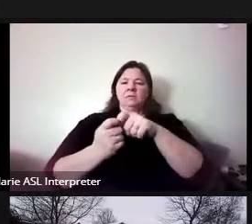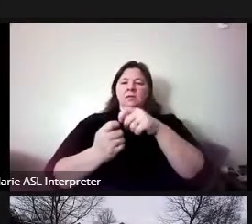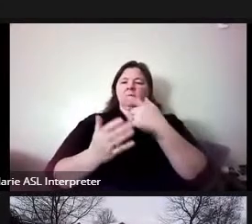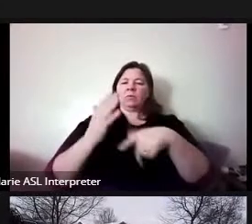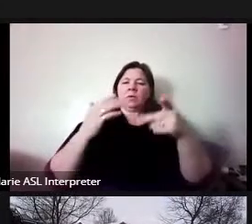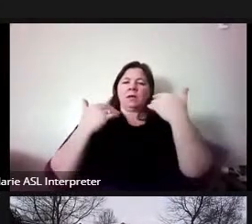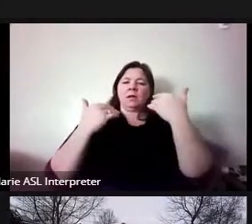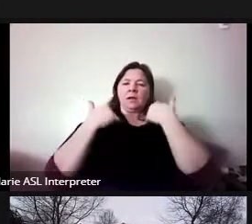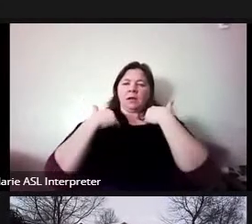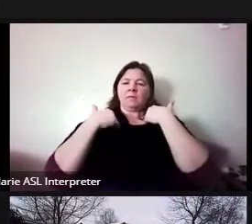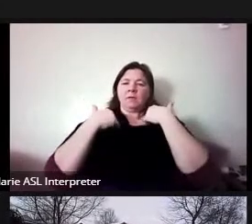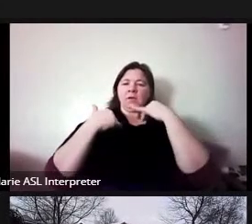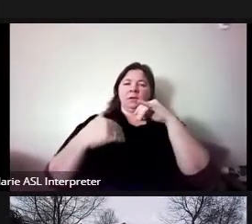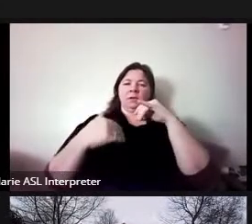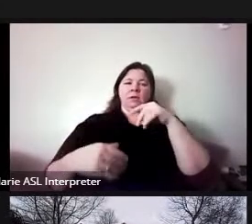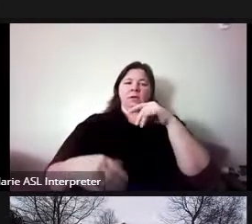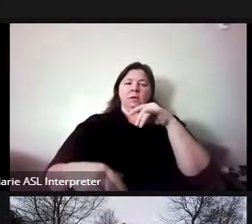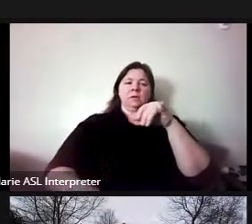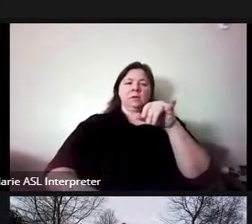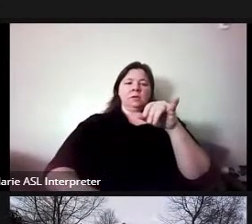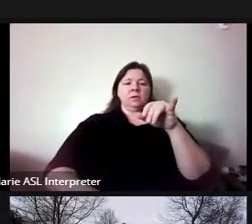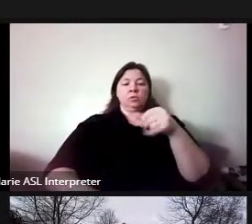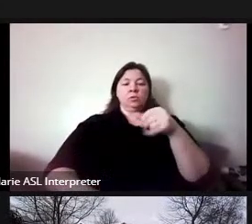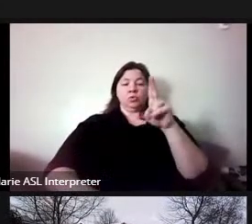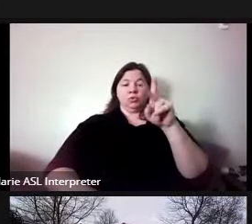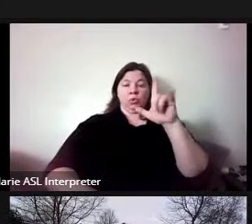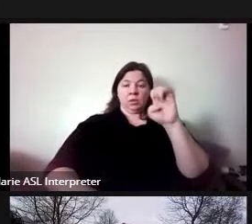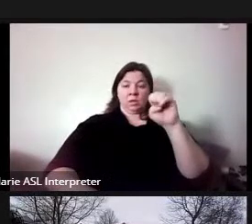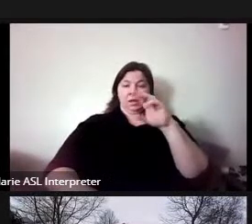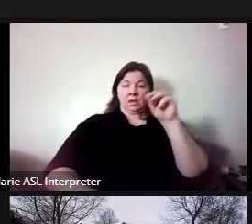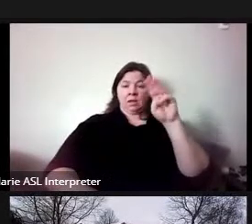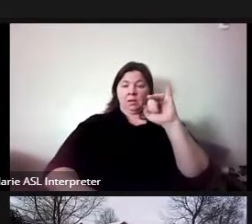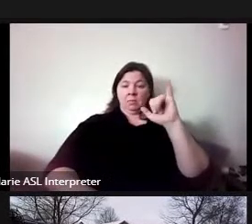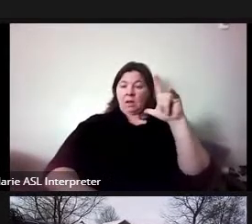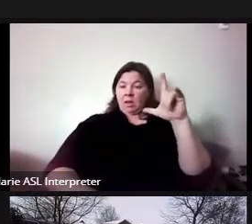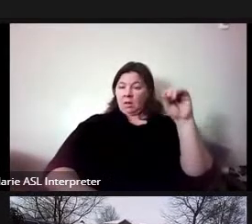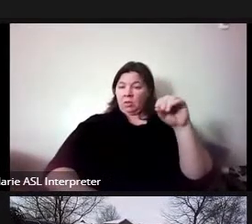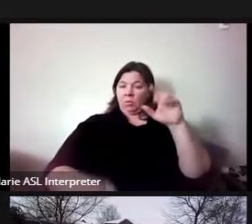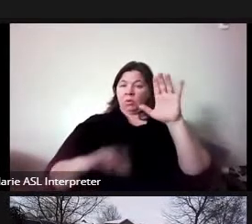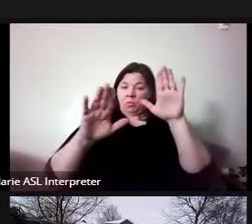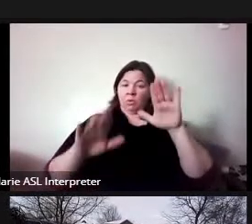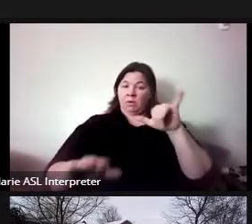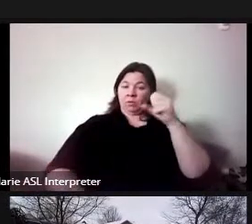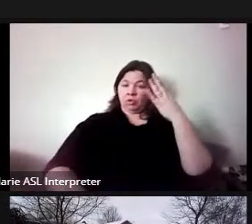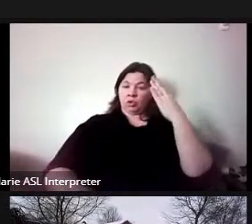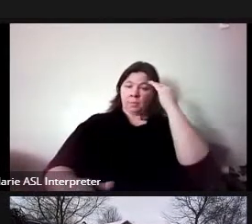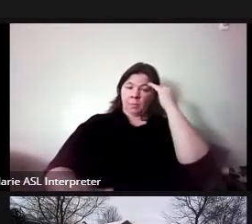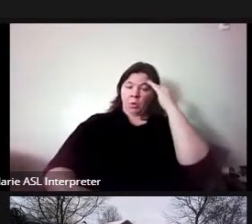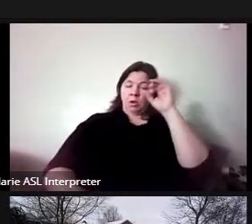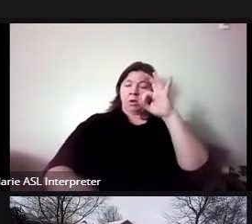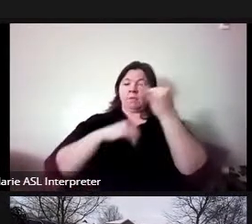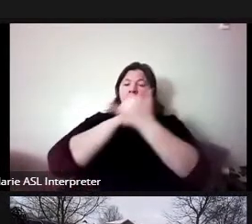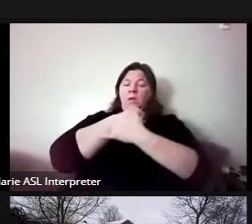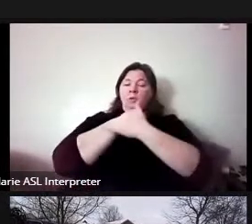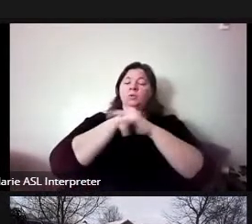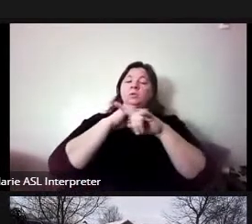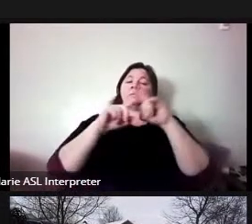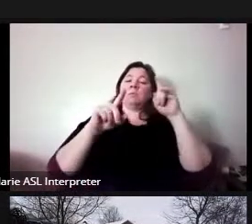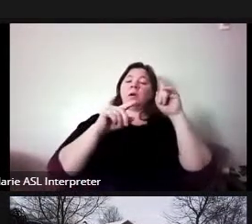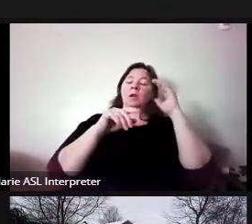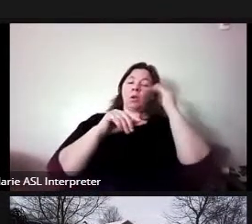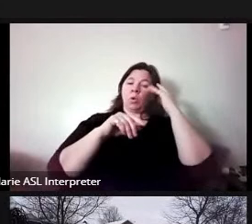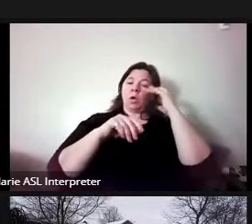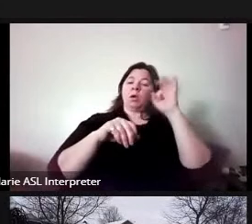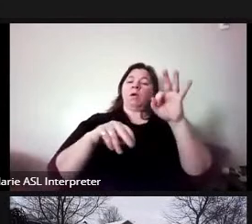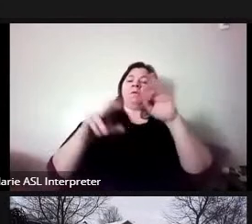to come on now, because Julie and Milo is doing an excellent job in not only making us aware of these countries, but aware of the